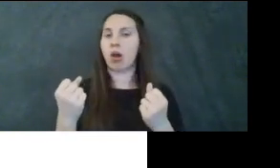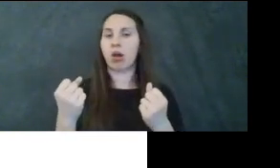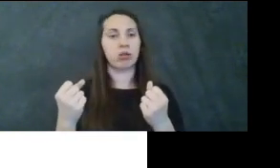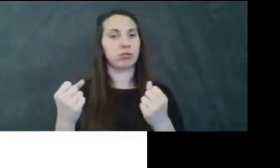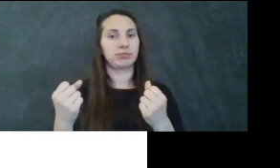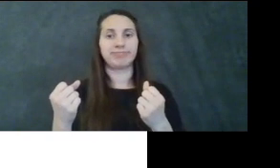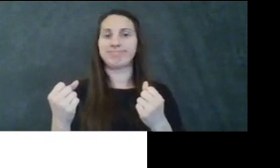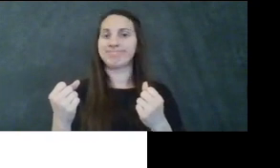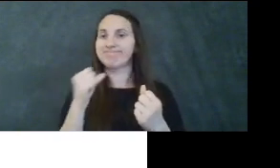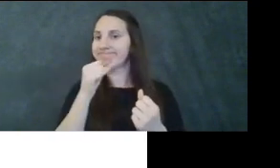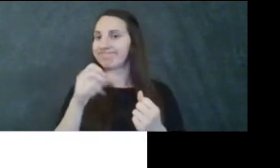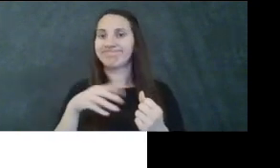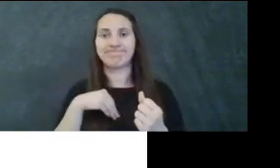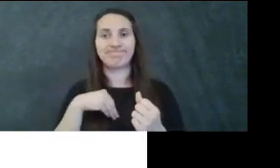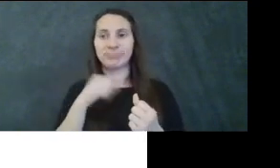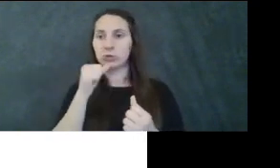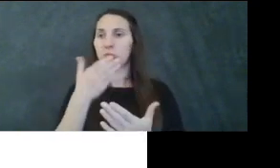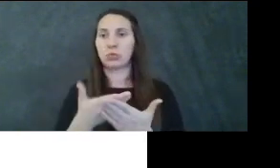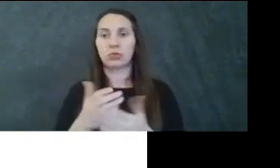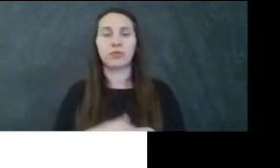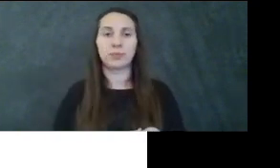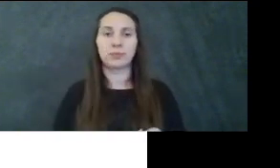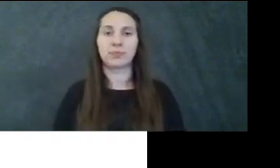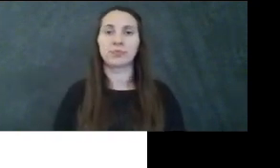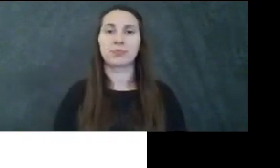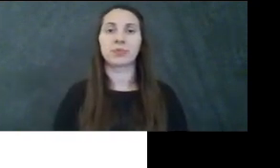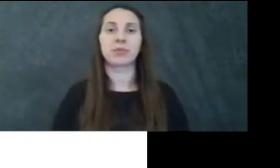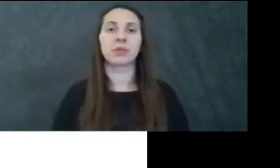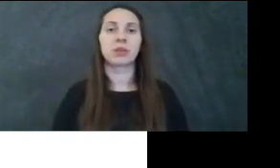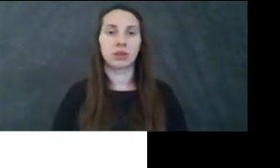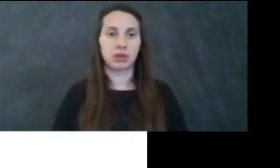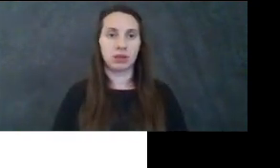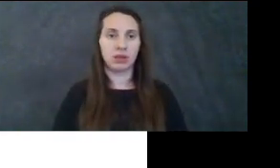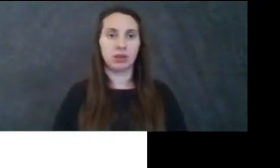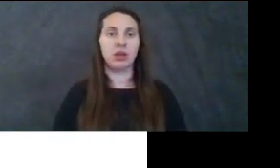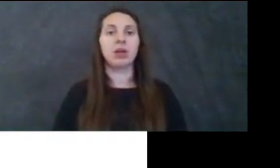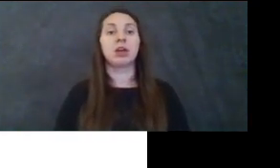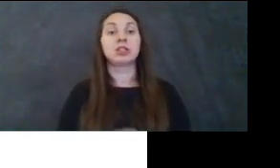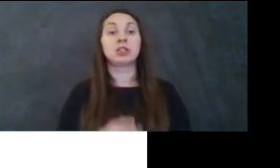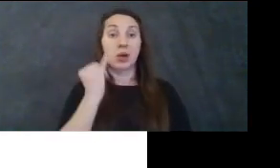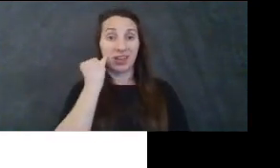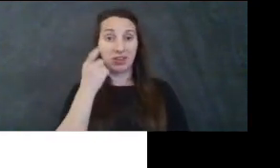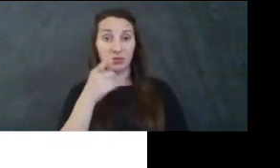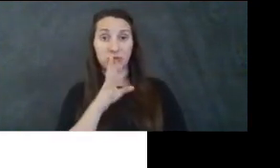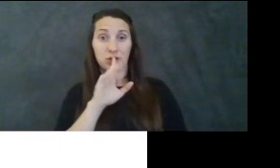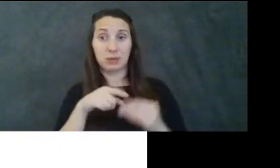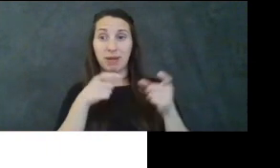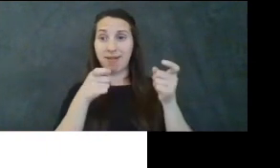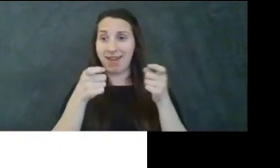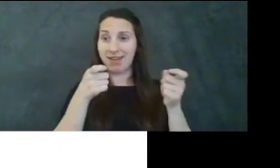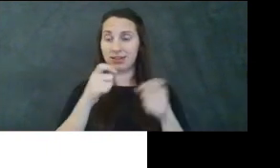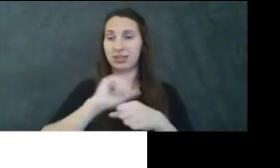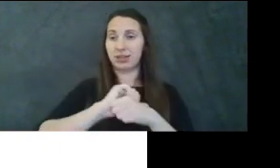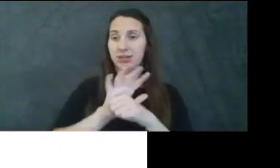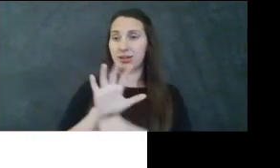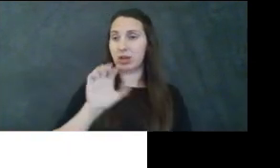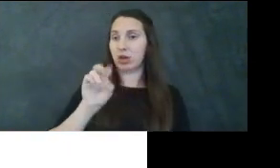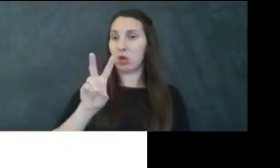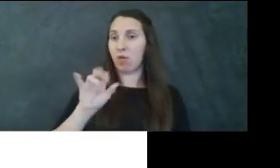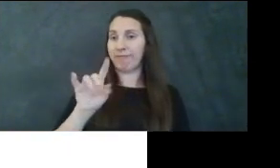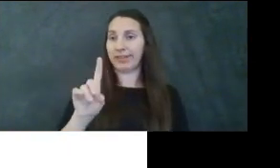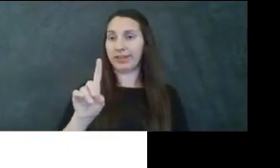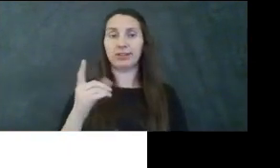slide on the handling of the coronavirus, you see that